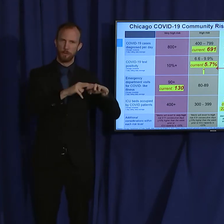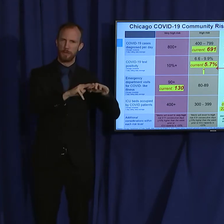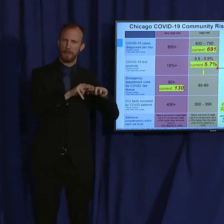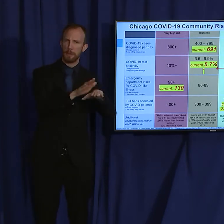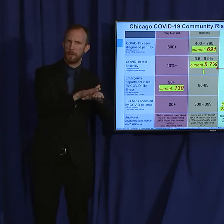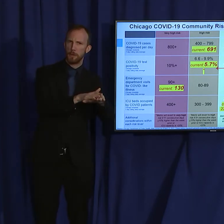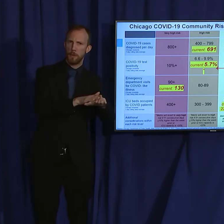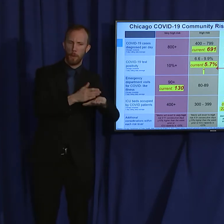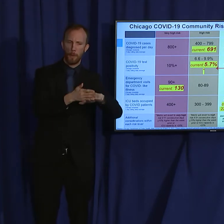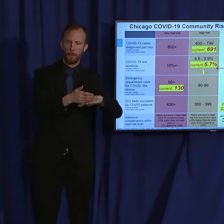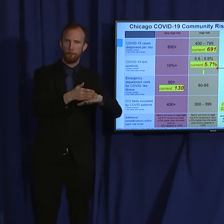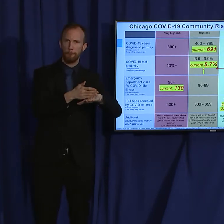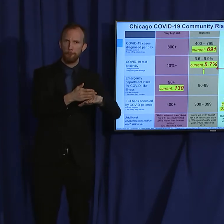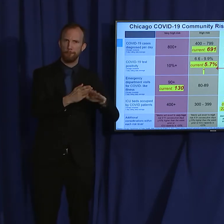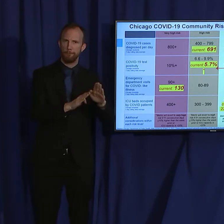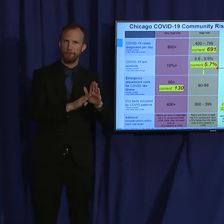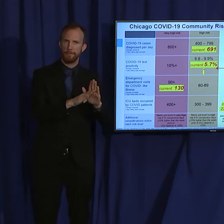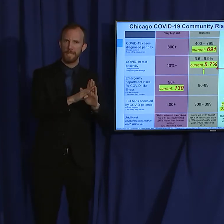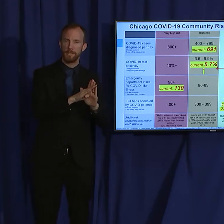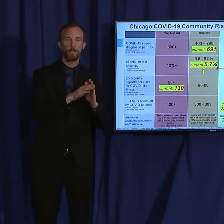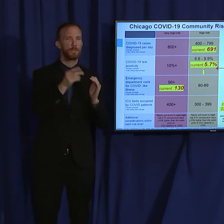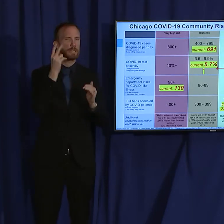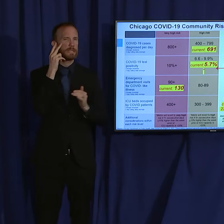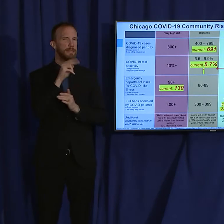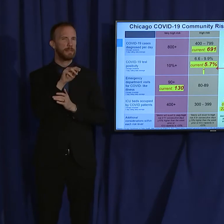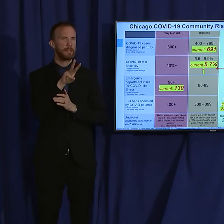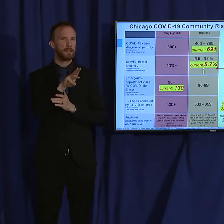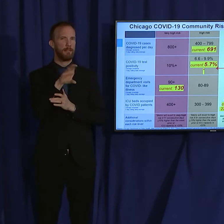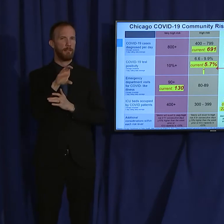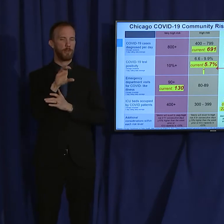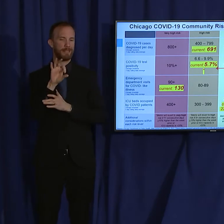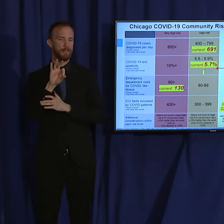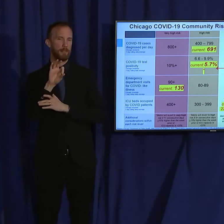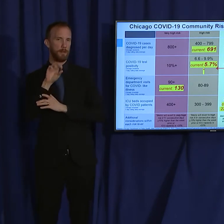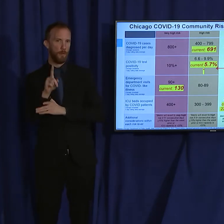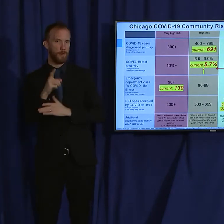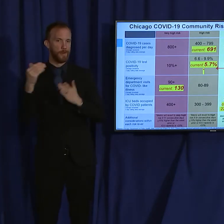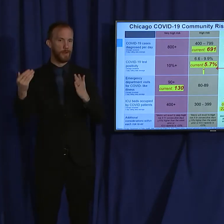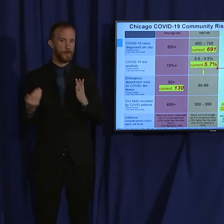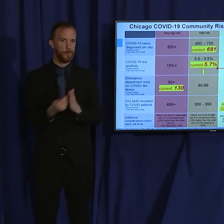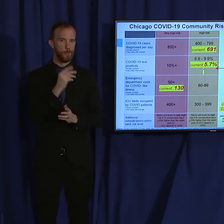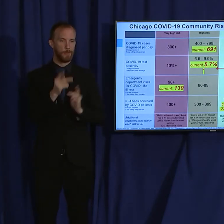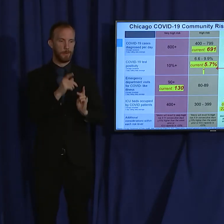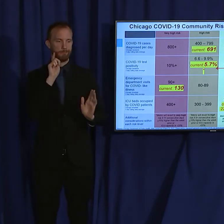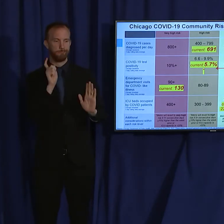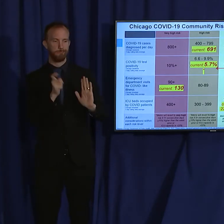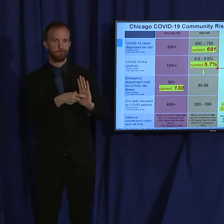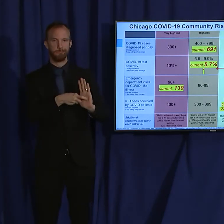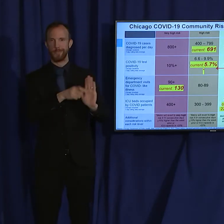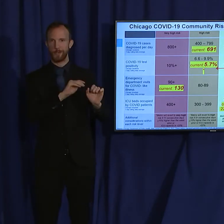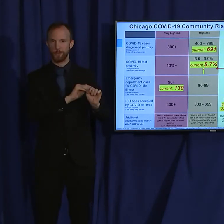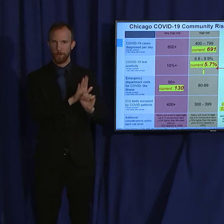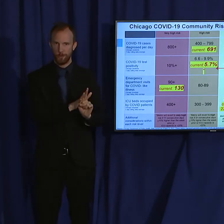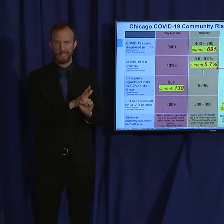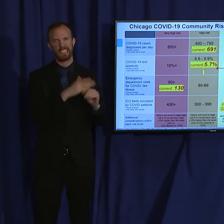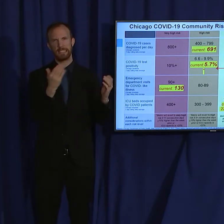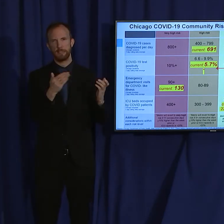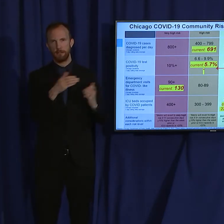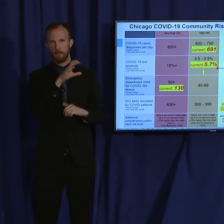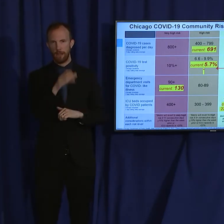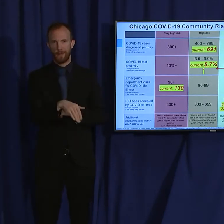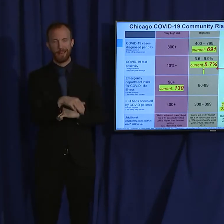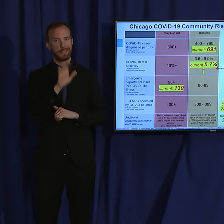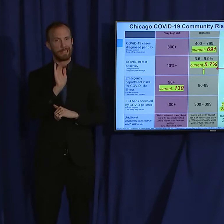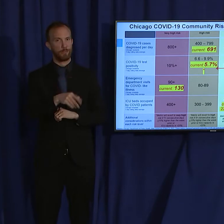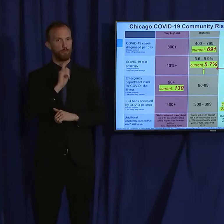averaging 691 new cases of COVID every day here in Chicago. That puts us in the high-risk